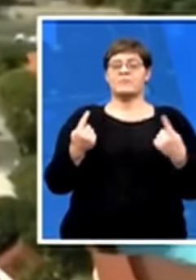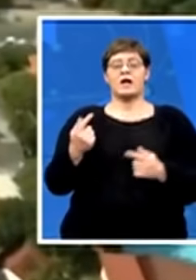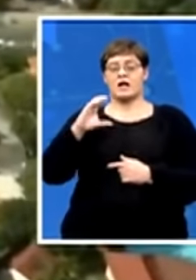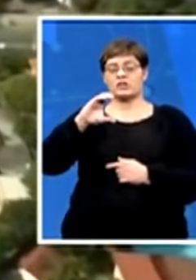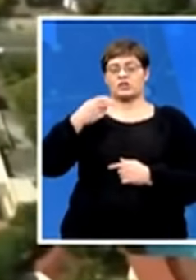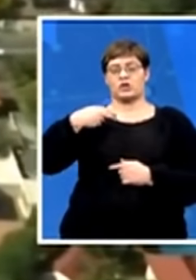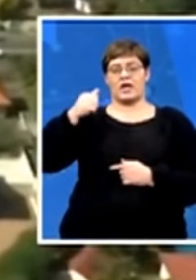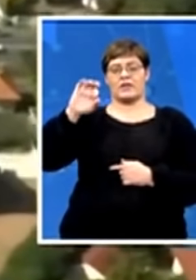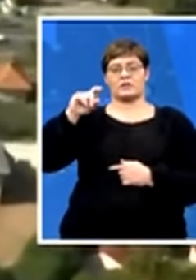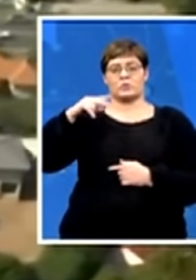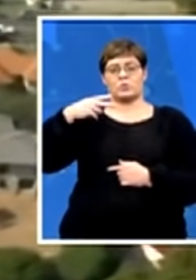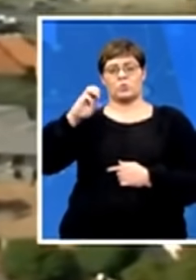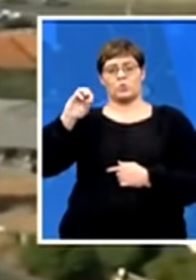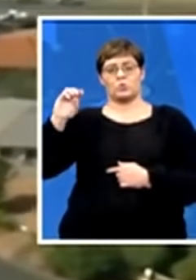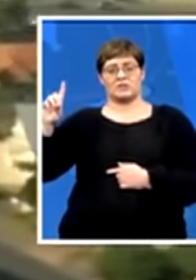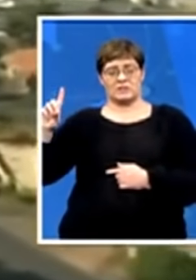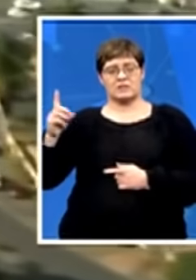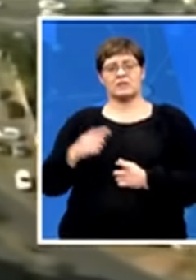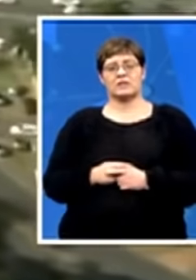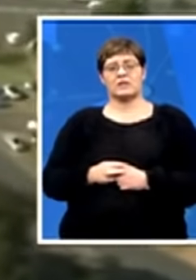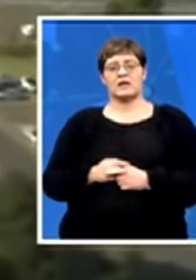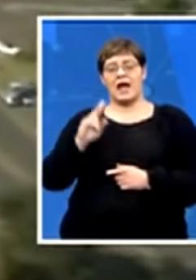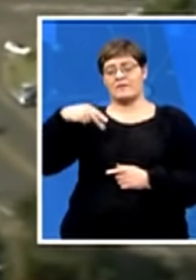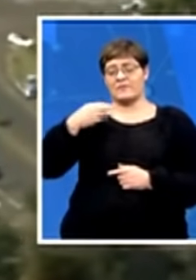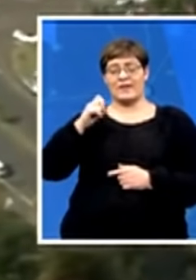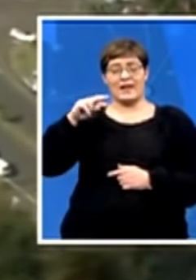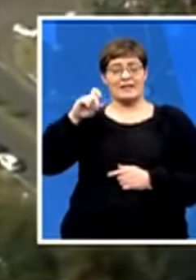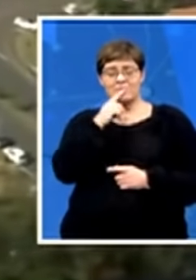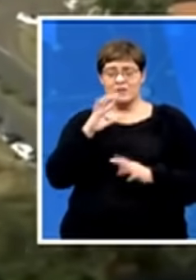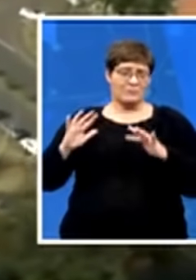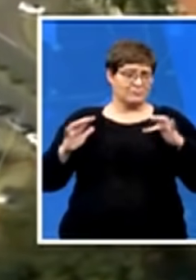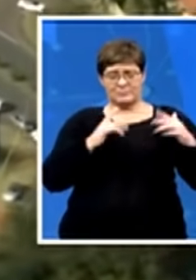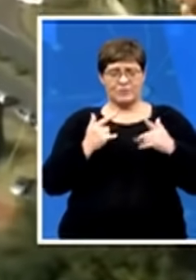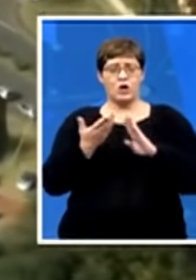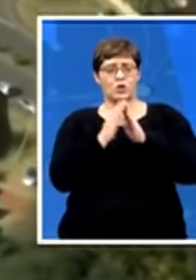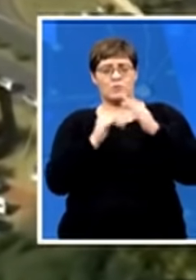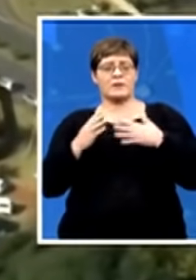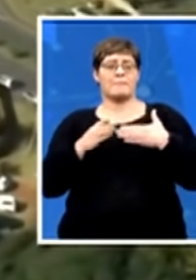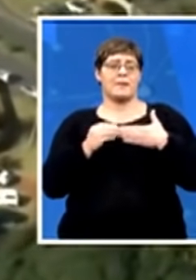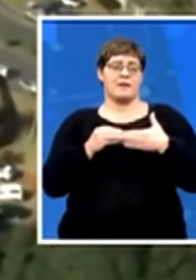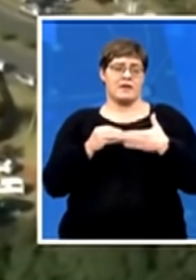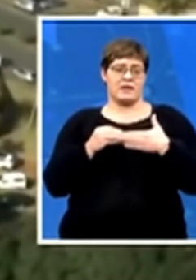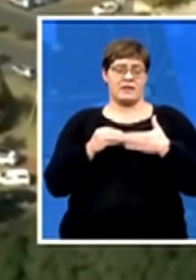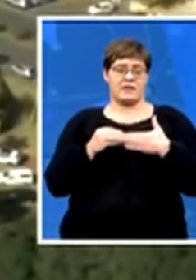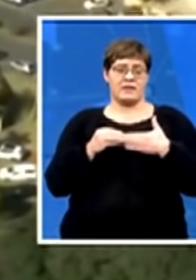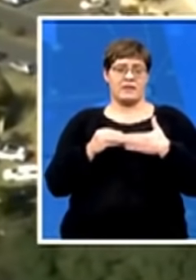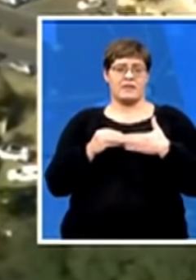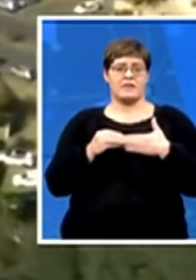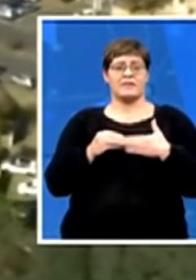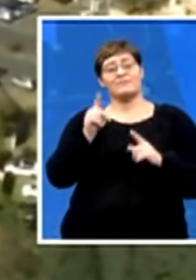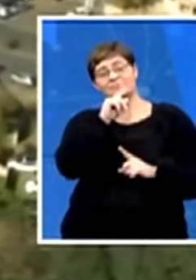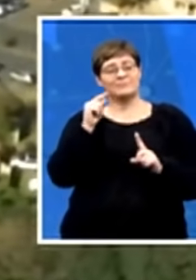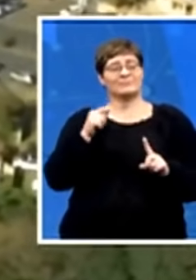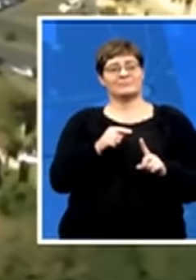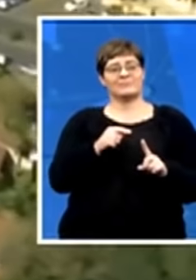saw unrest there. We spoke to community members, especially in light of the fact that there have been some disturbing reports coming